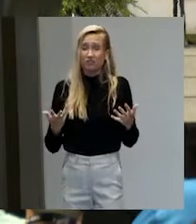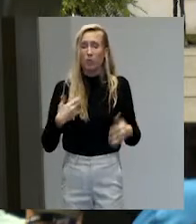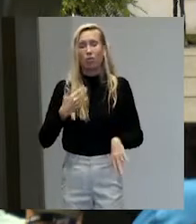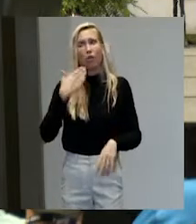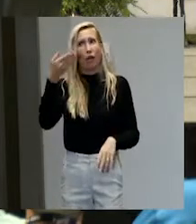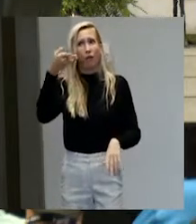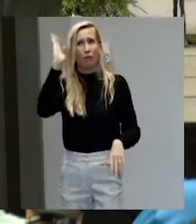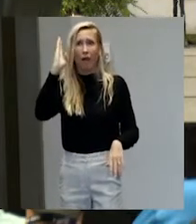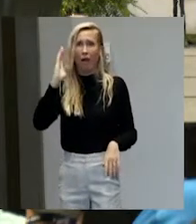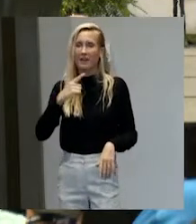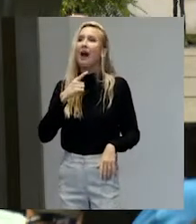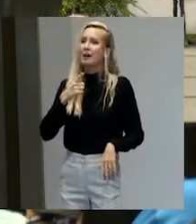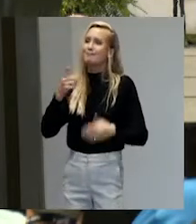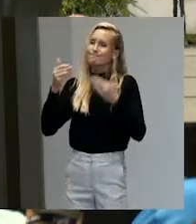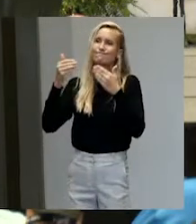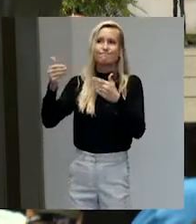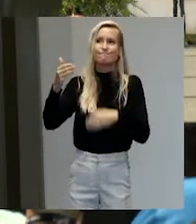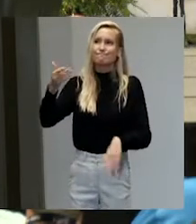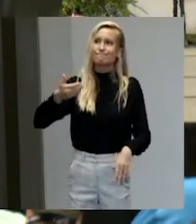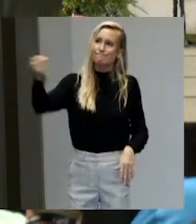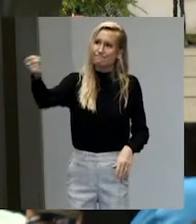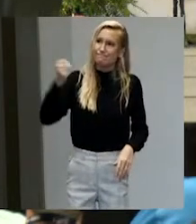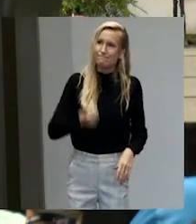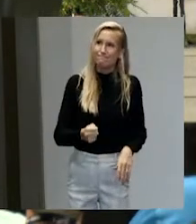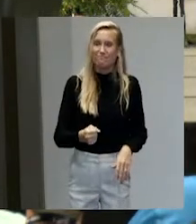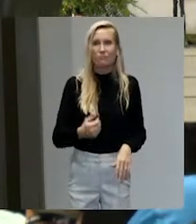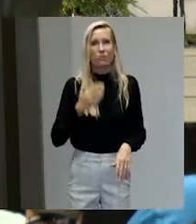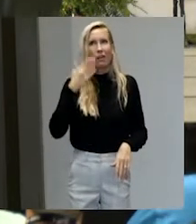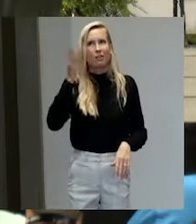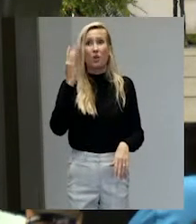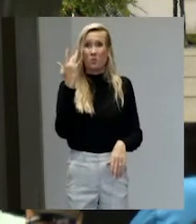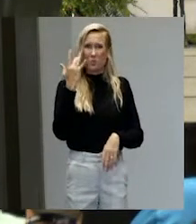because getting jobs are very hard.